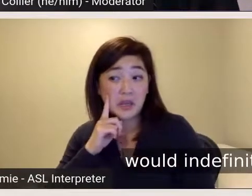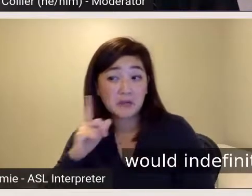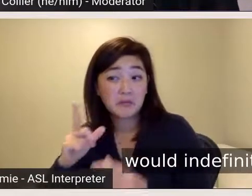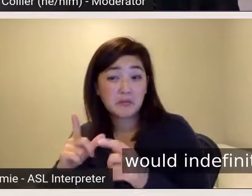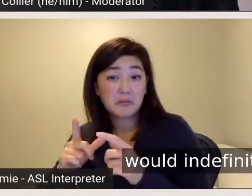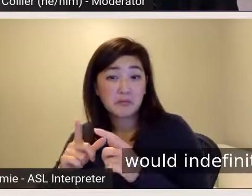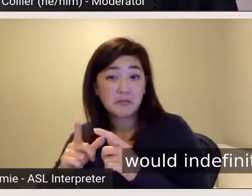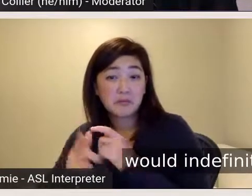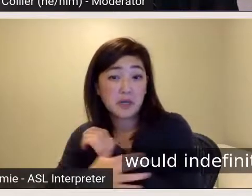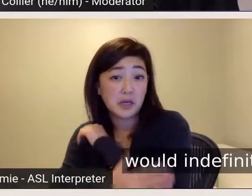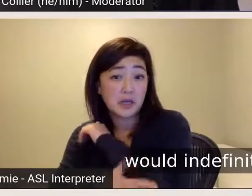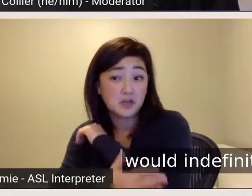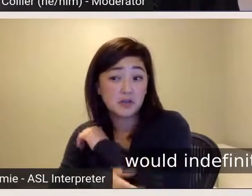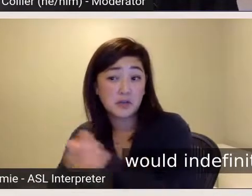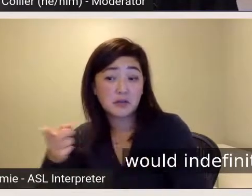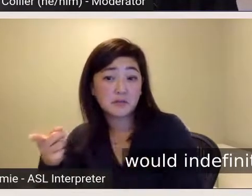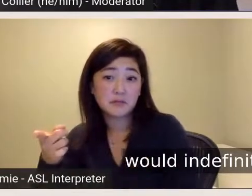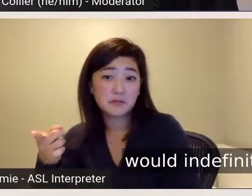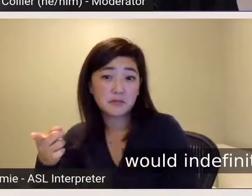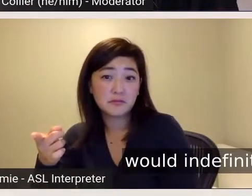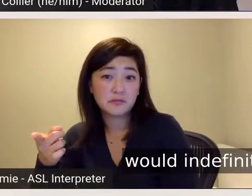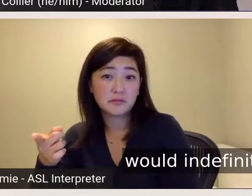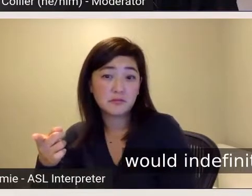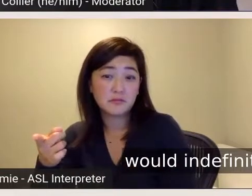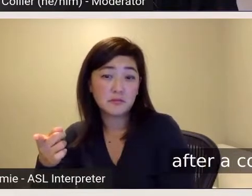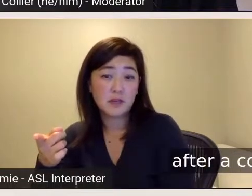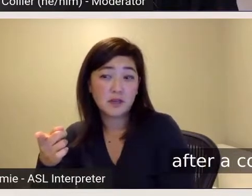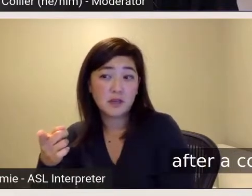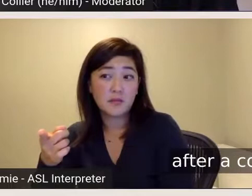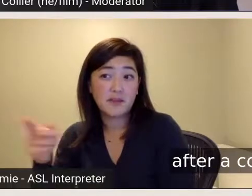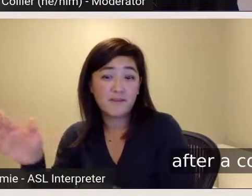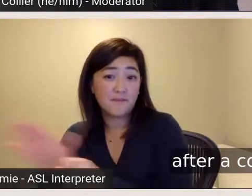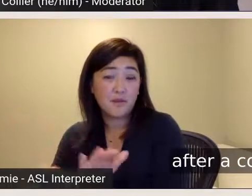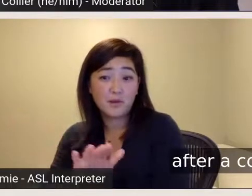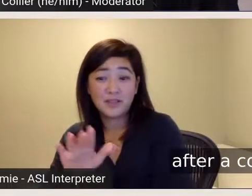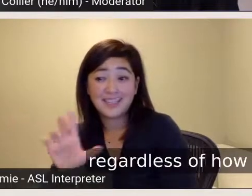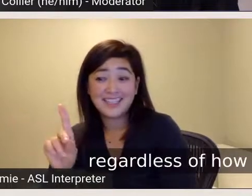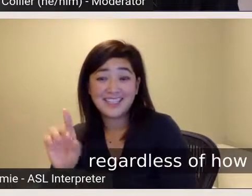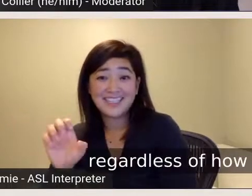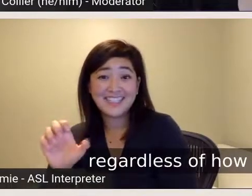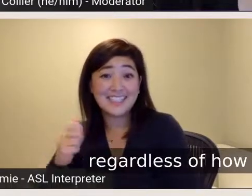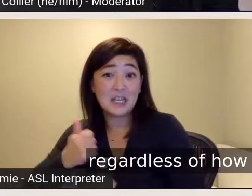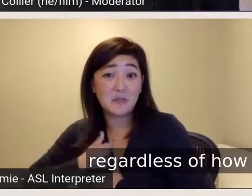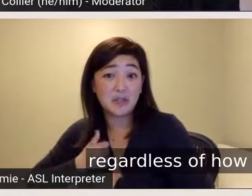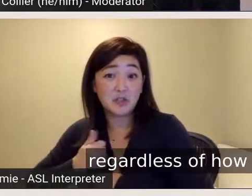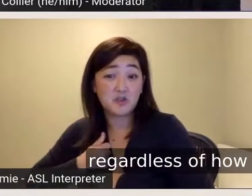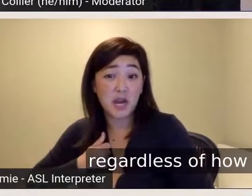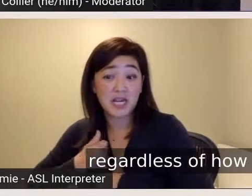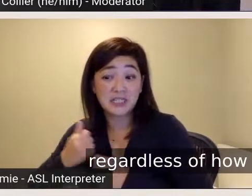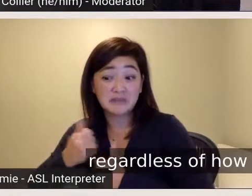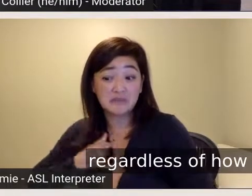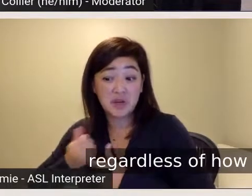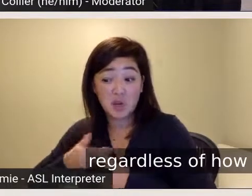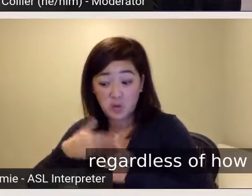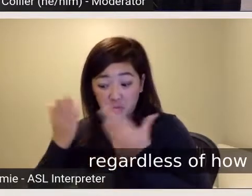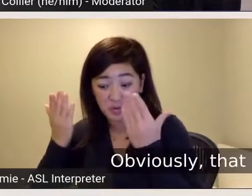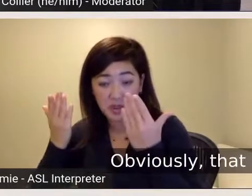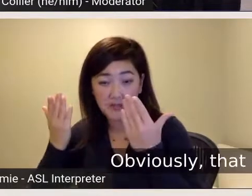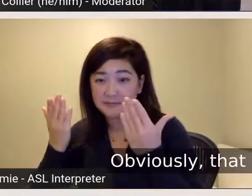would indefinitely be demilitarized after a conflict like that, regardless of how disastrous the